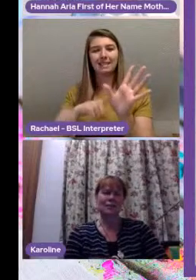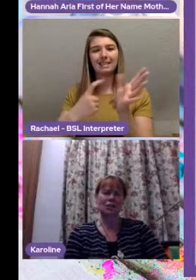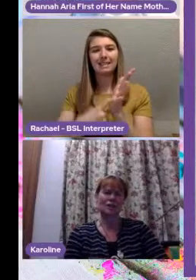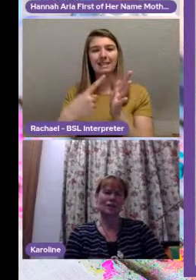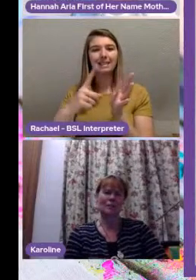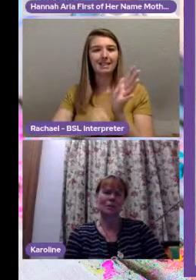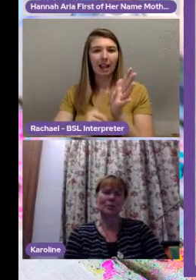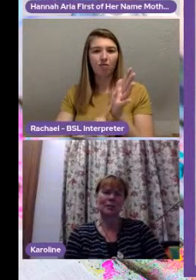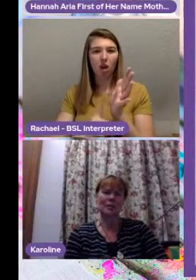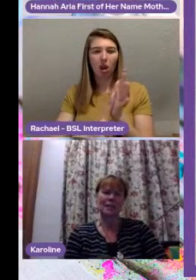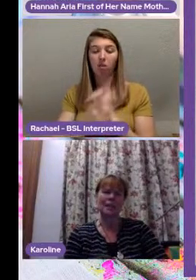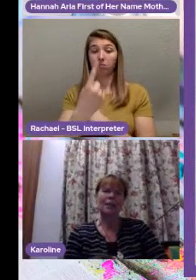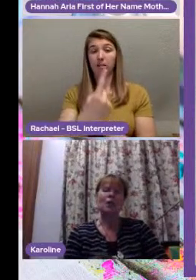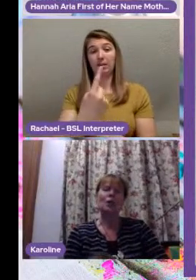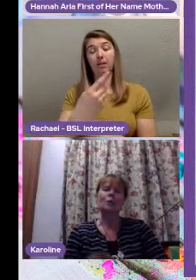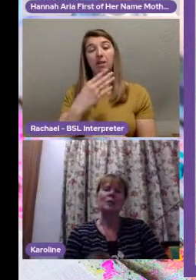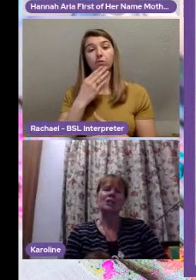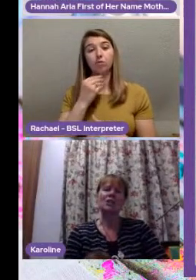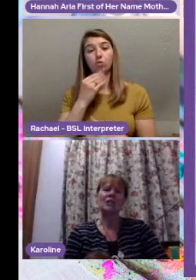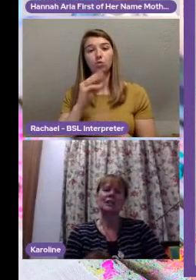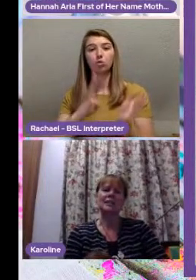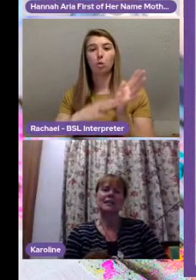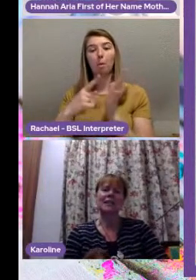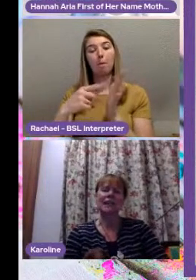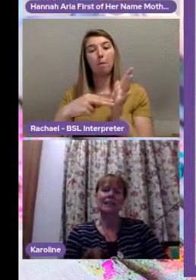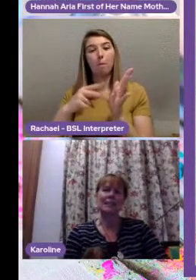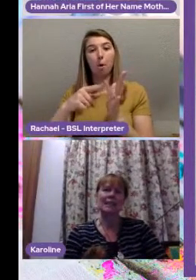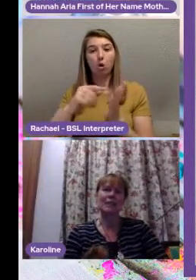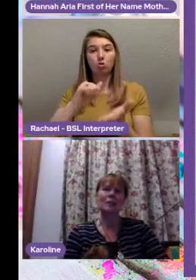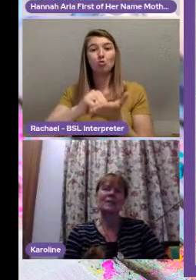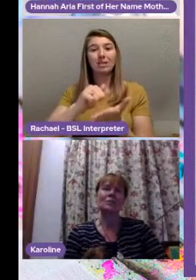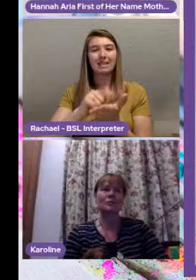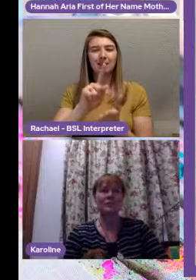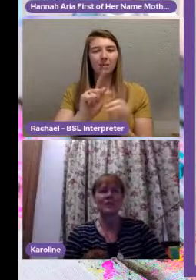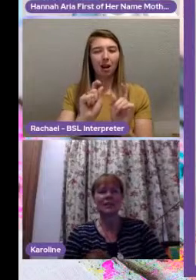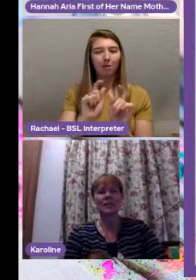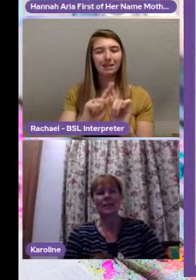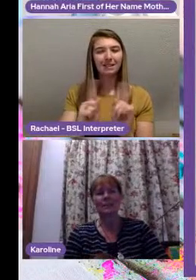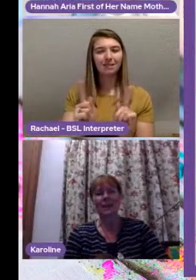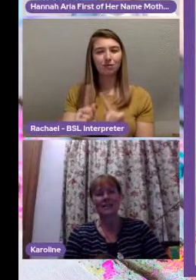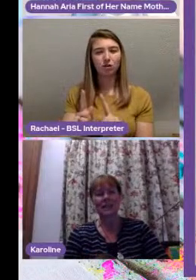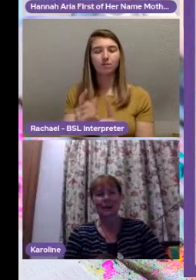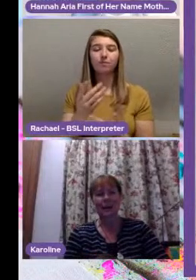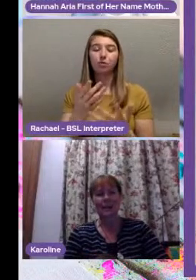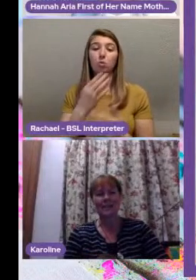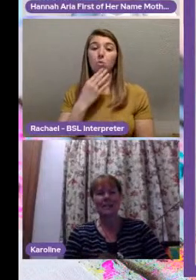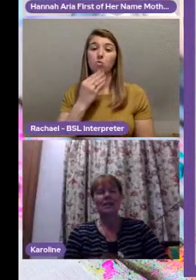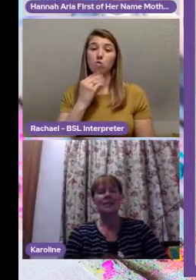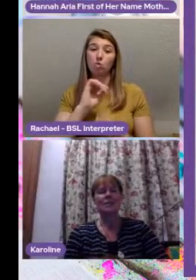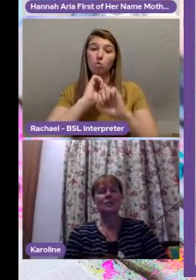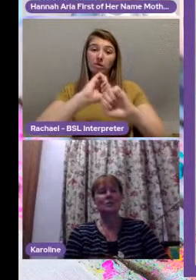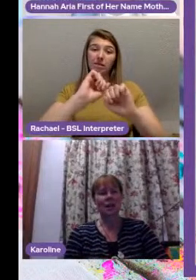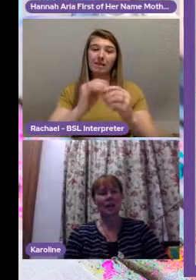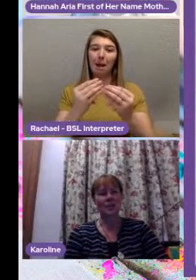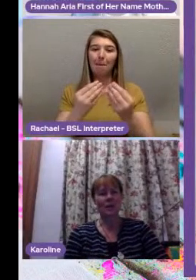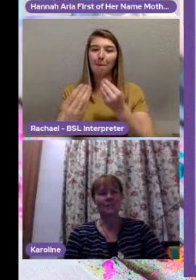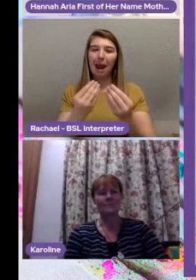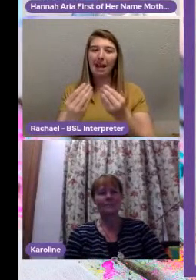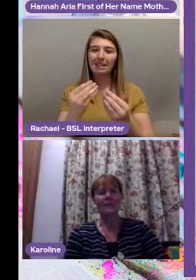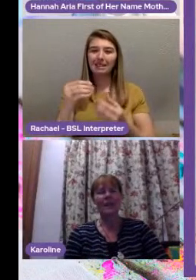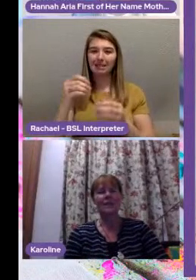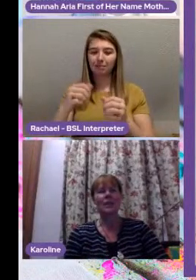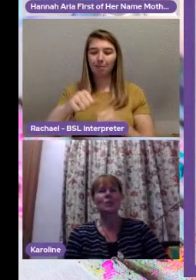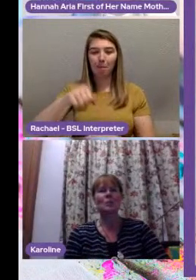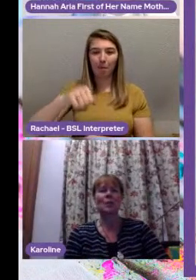is his version of monoprinting, which is getting it's sort of recycling plastic bags. So you cut them